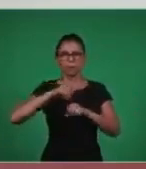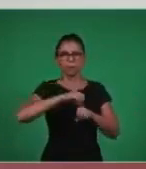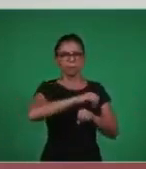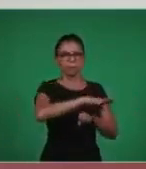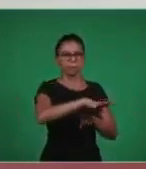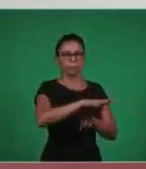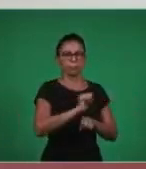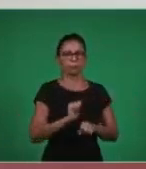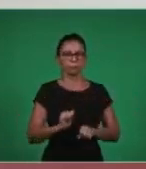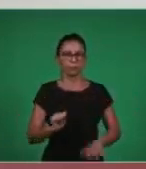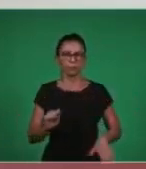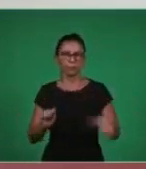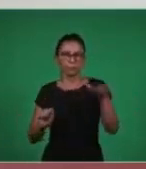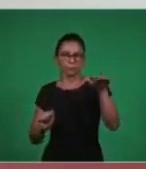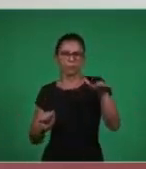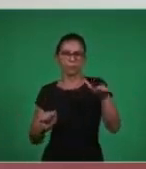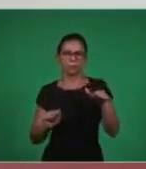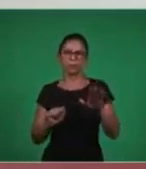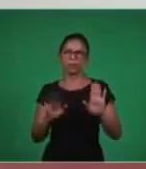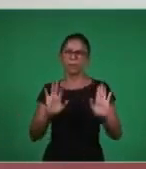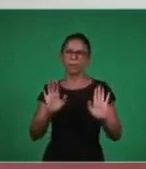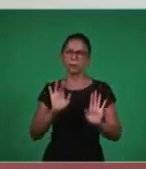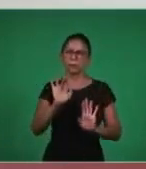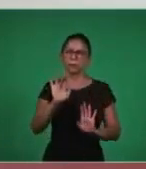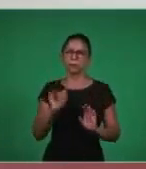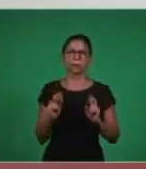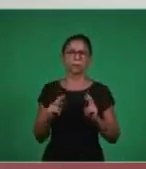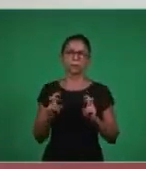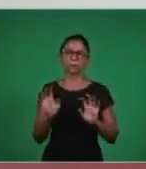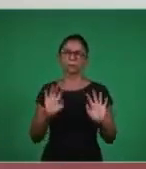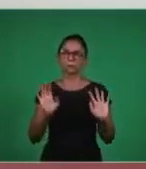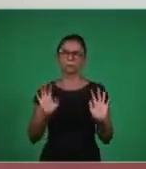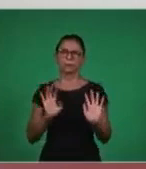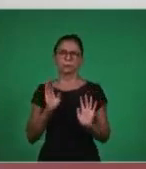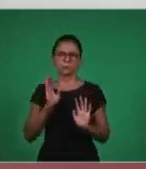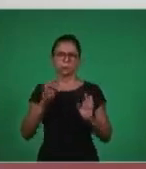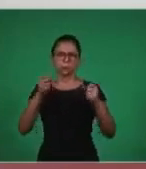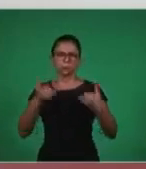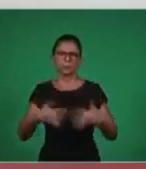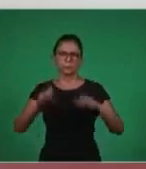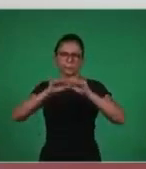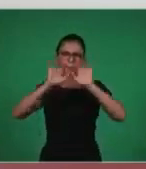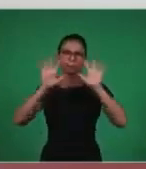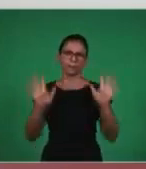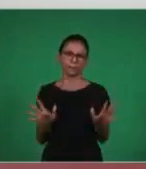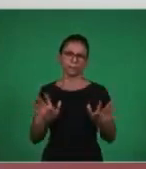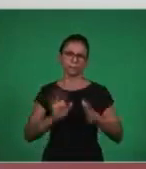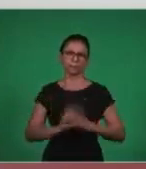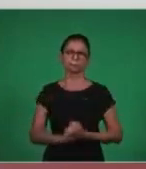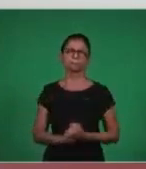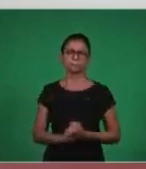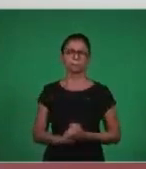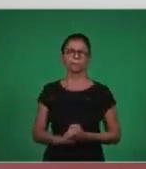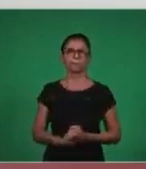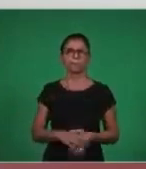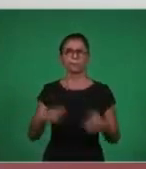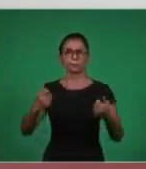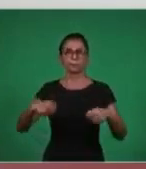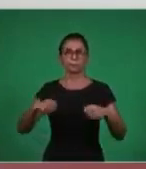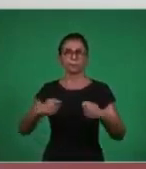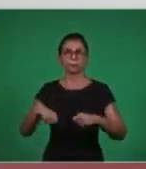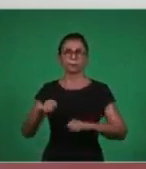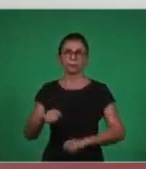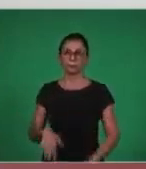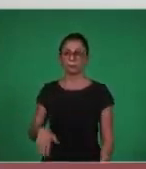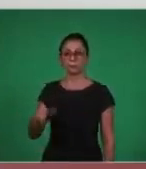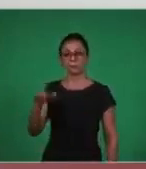There's a method for everything. I'm not going to touch on the subject because this is being more than understood. The need of the children